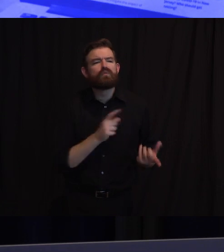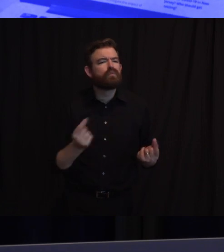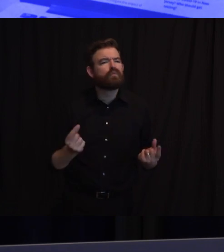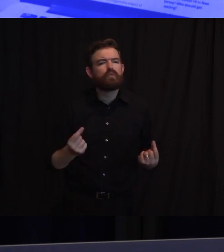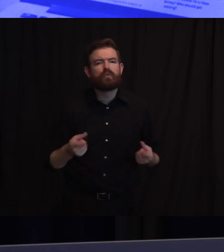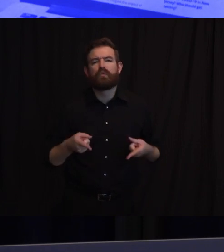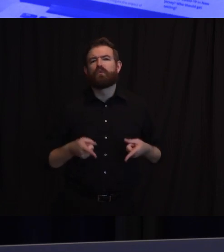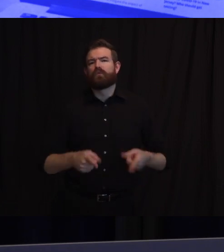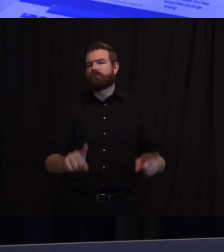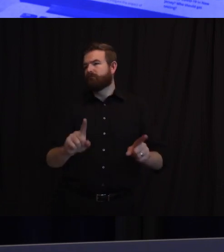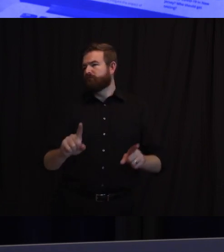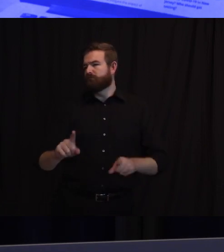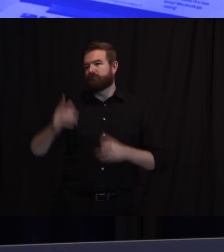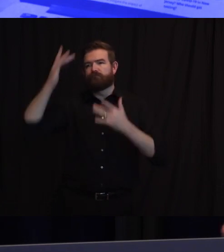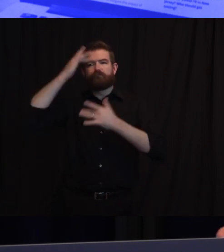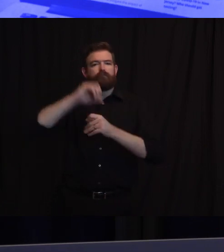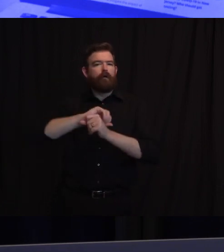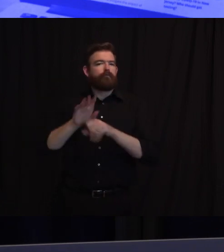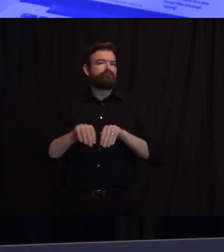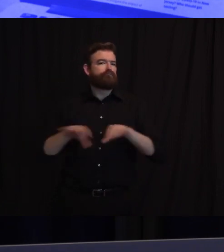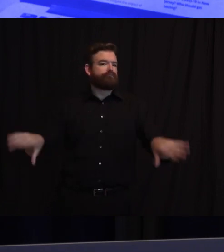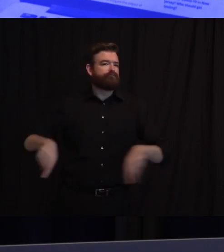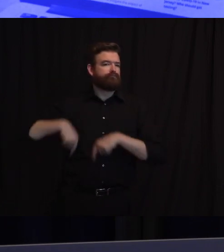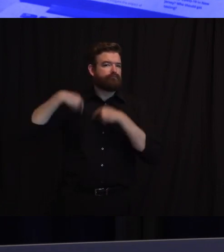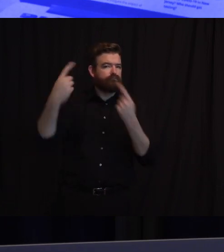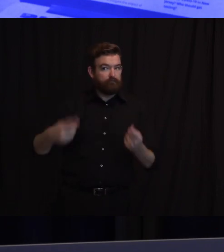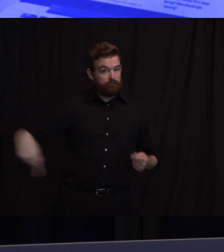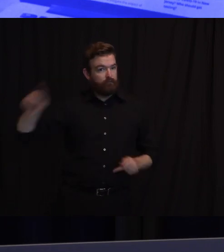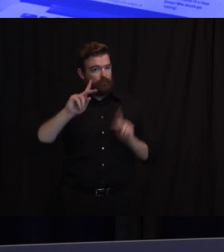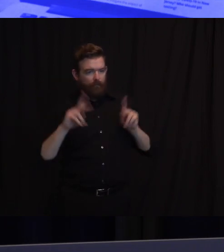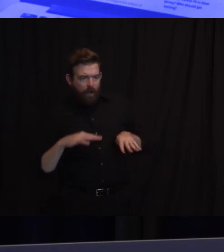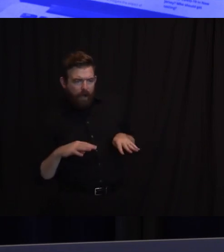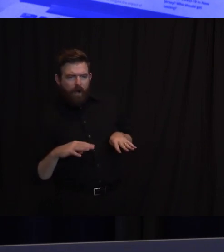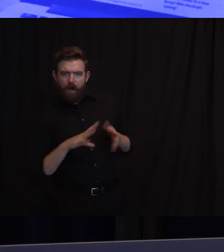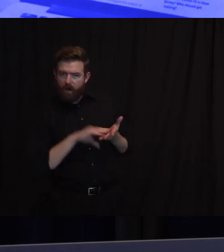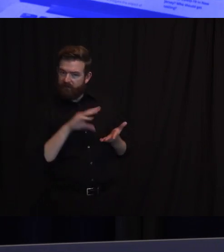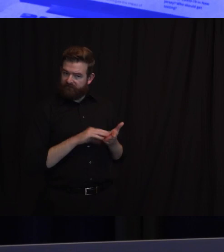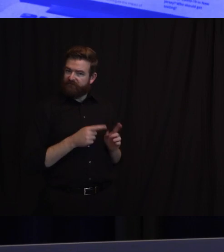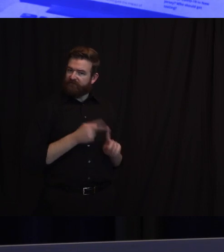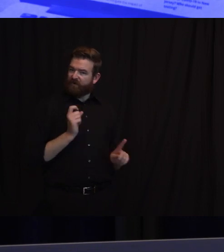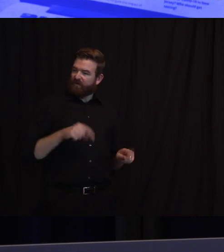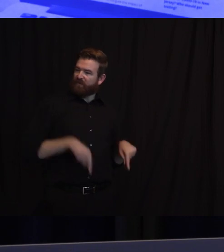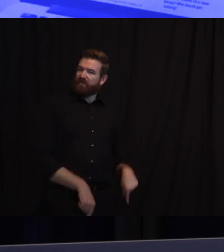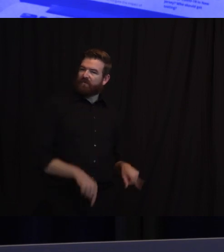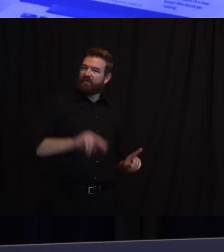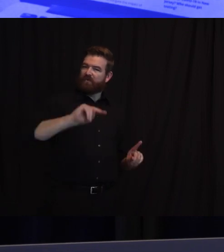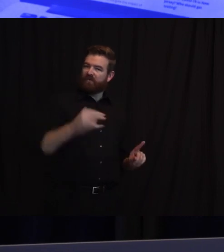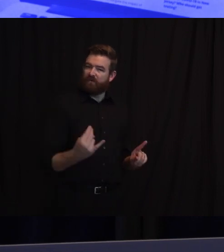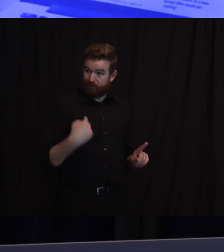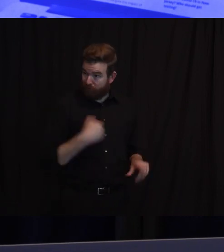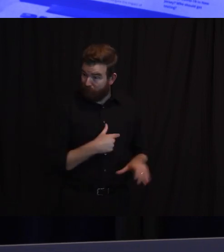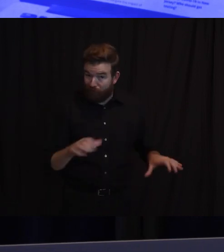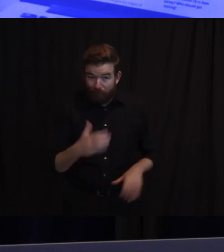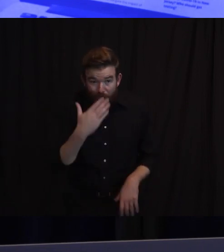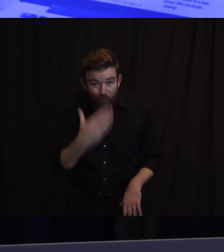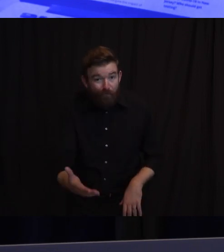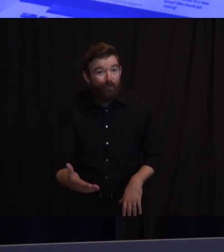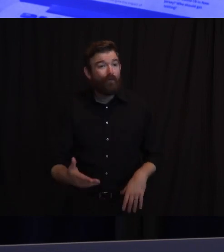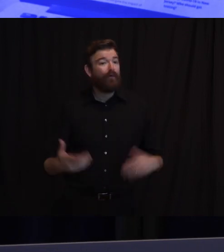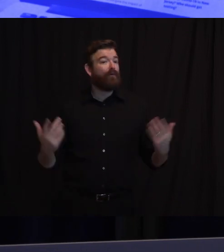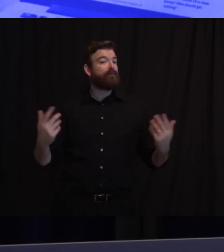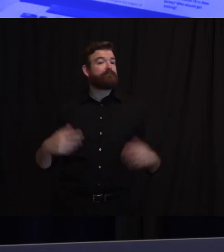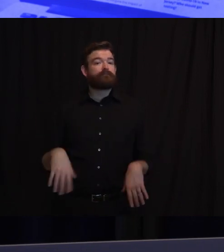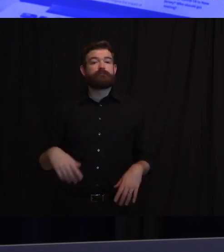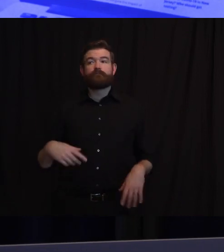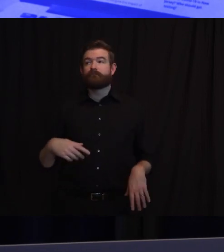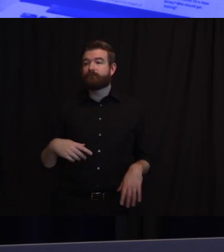and how much people were learning for how we were doing things, what we were doing well with regards to public health, including